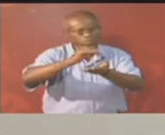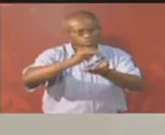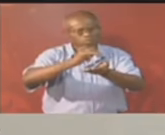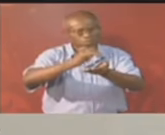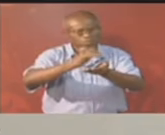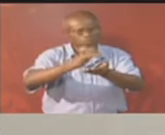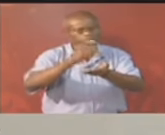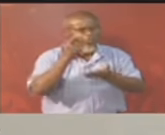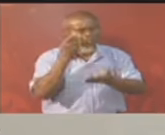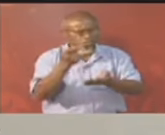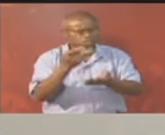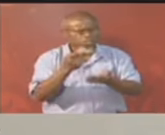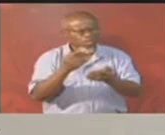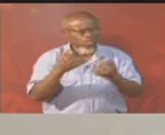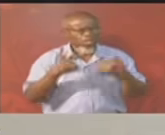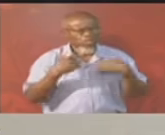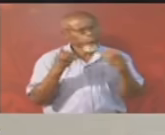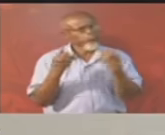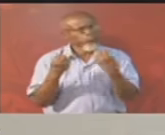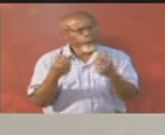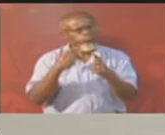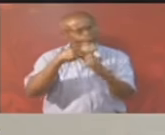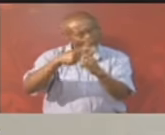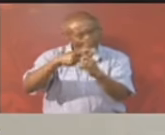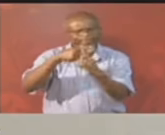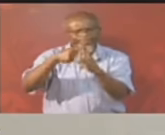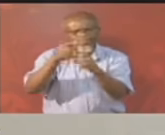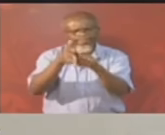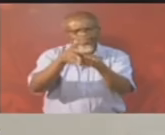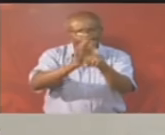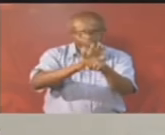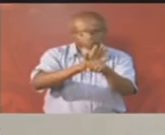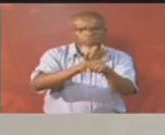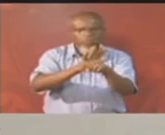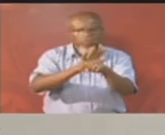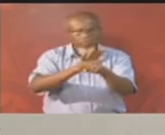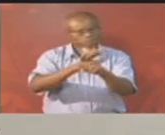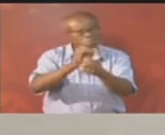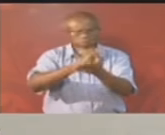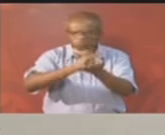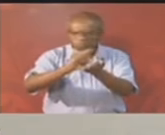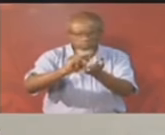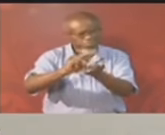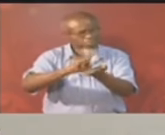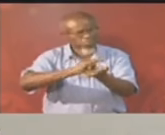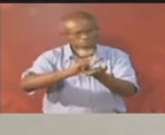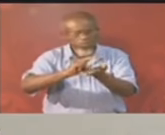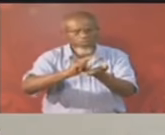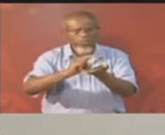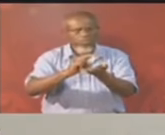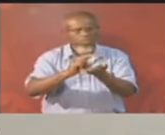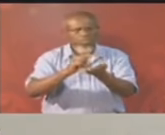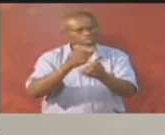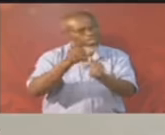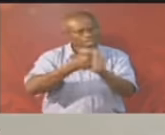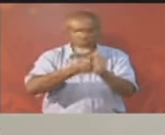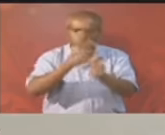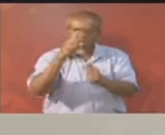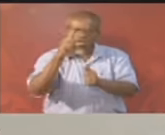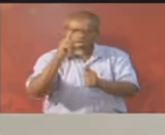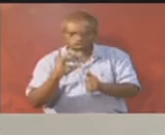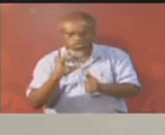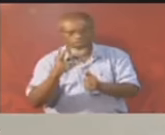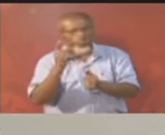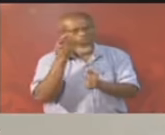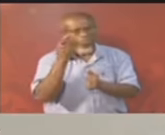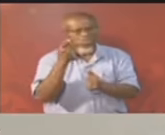our tests being in the 40s for the past several weeks, meaning out of every 100 tests that we do, we get 40 of them